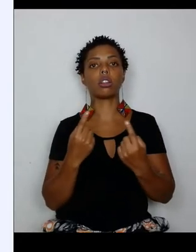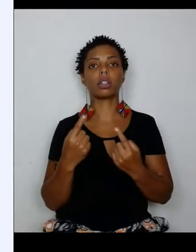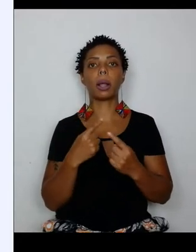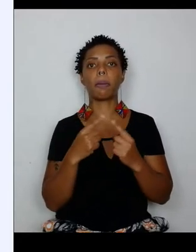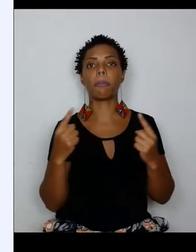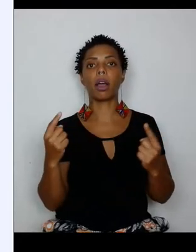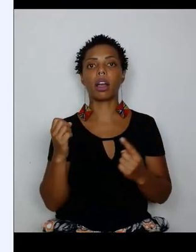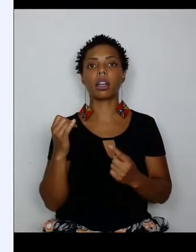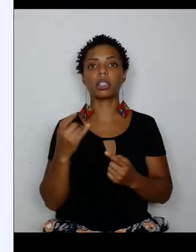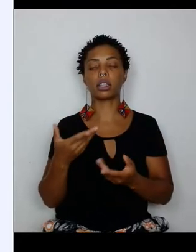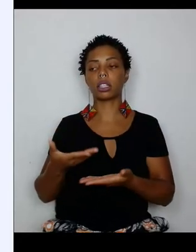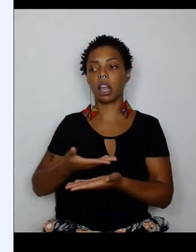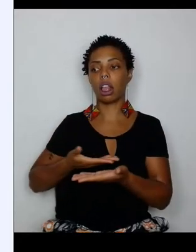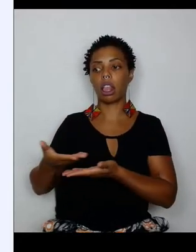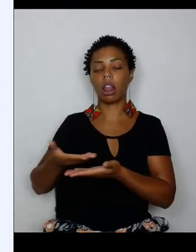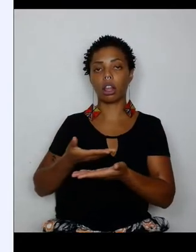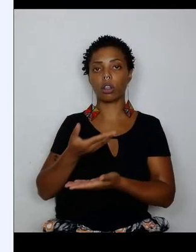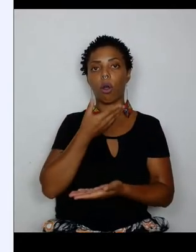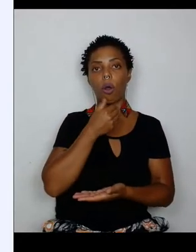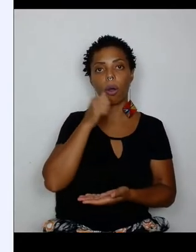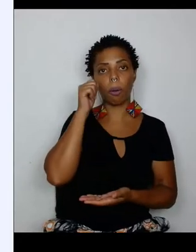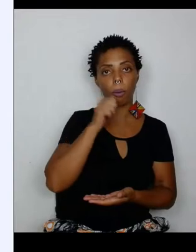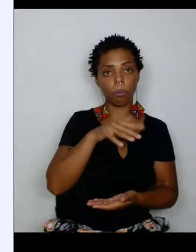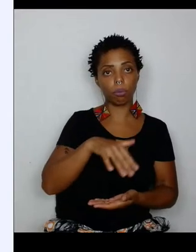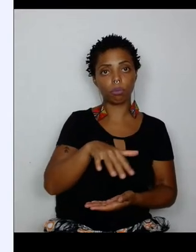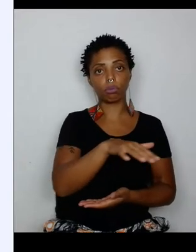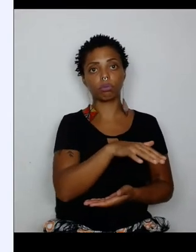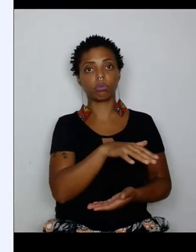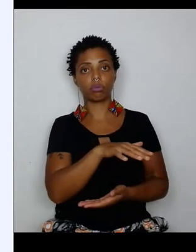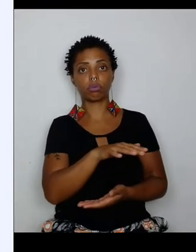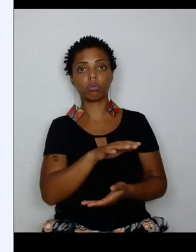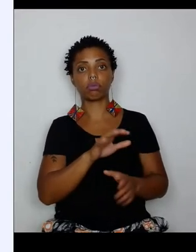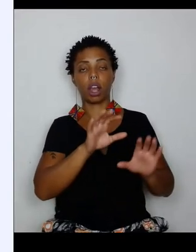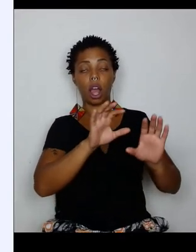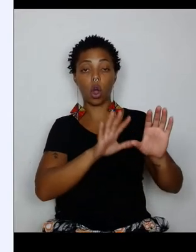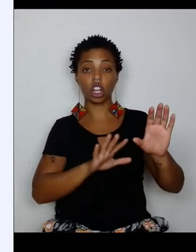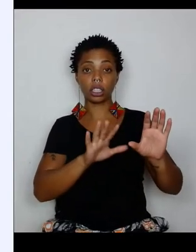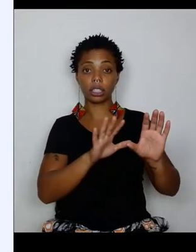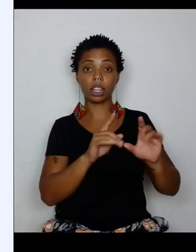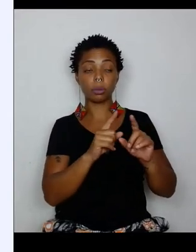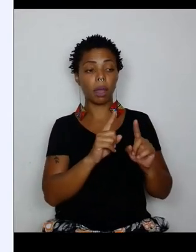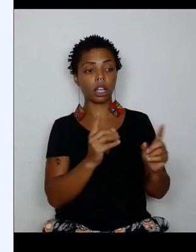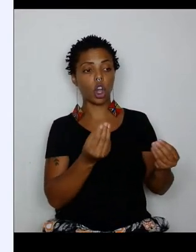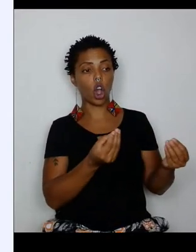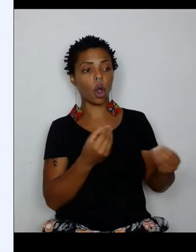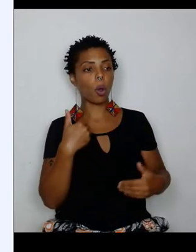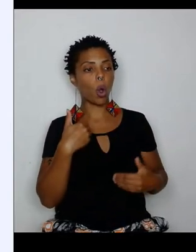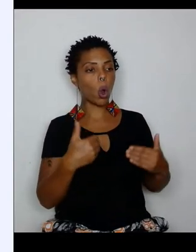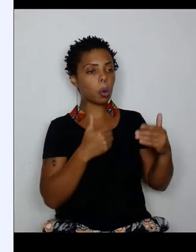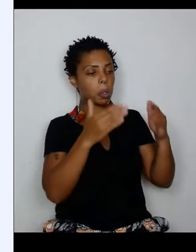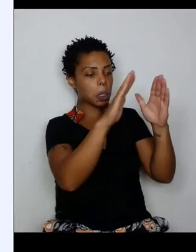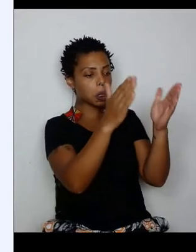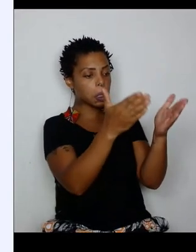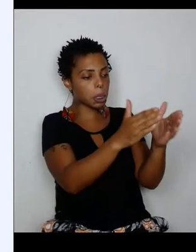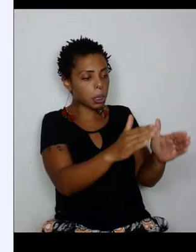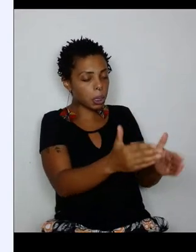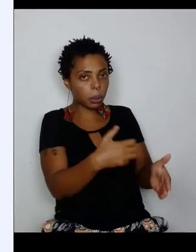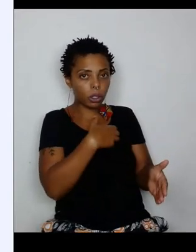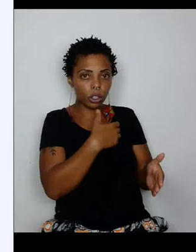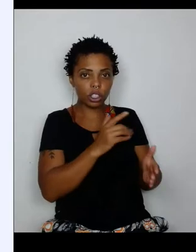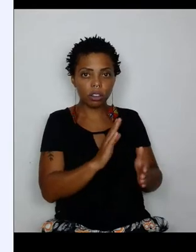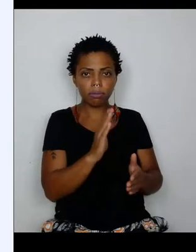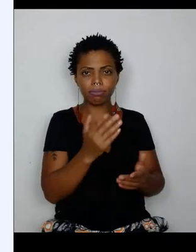west and the artificiality of the female body there modeled he said on a bizarre ideal of slenderness